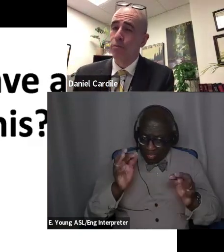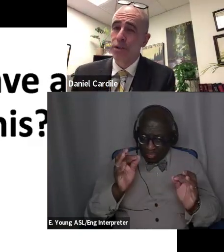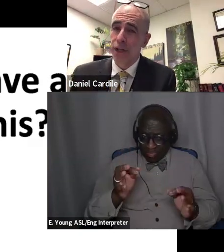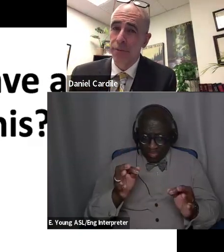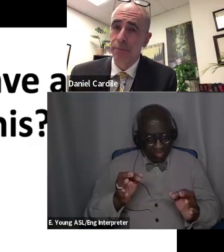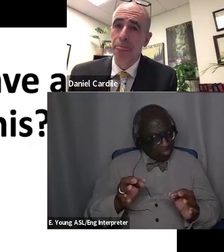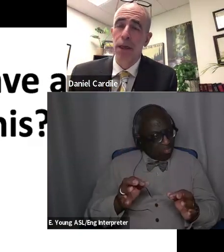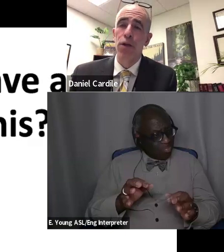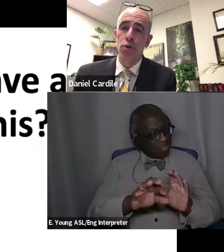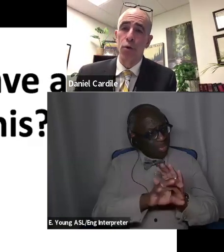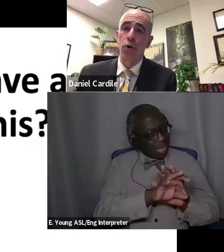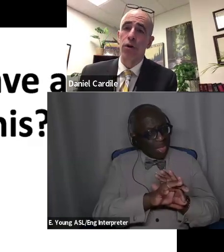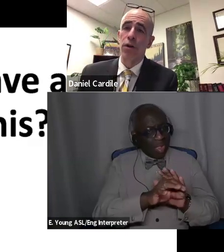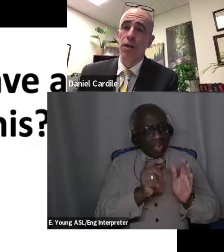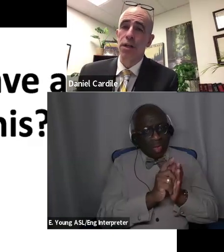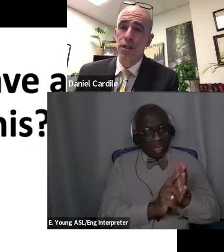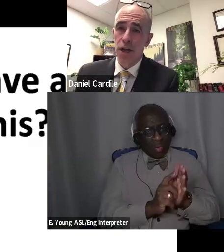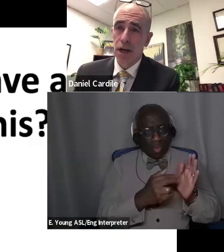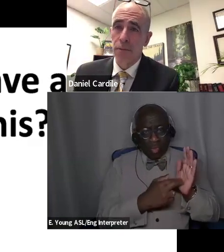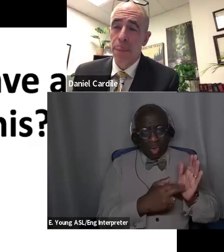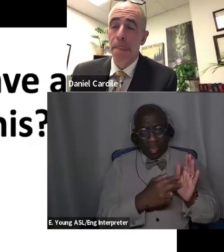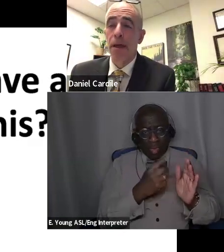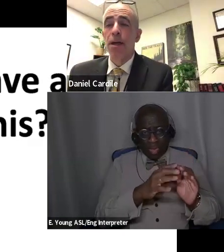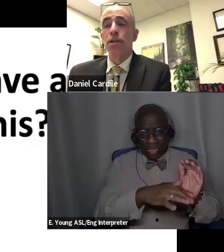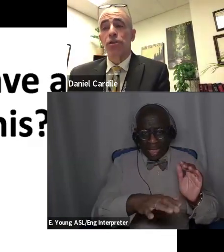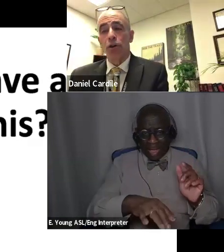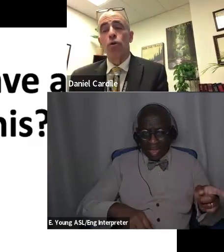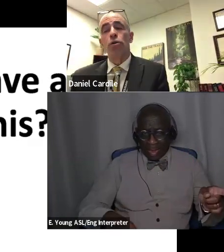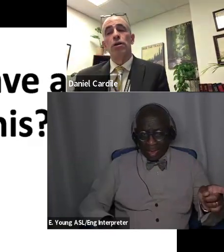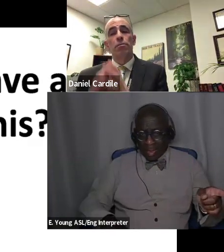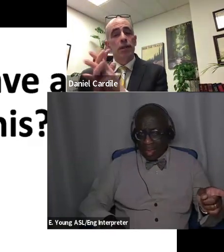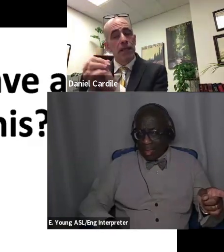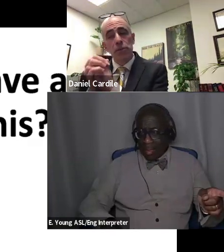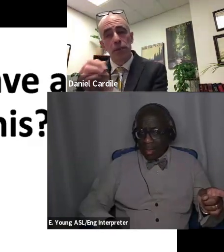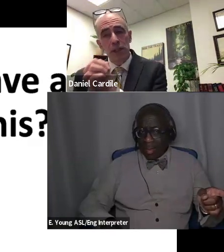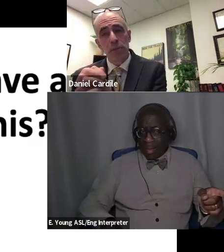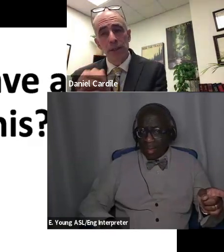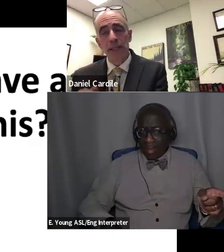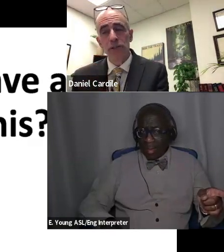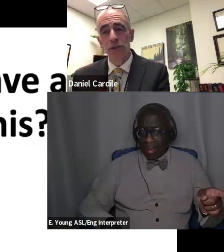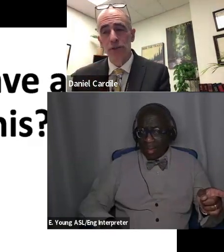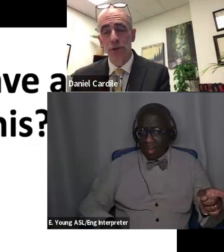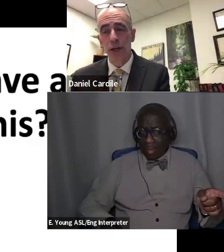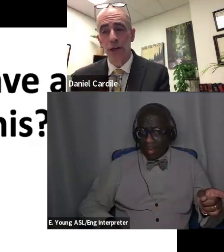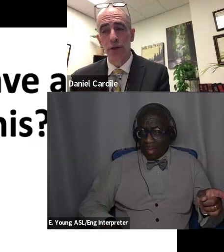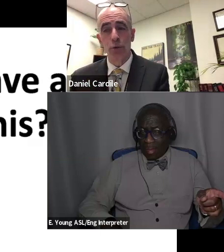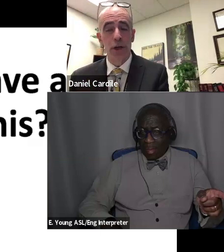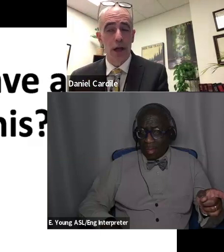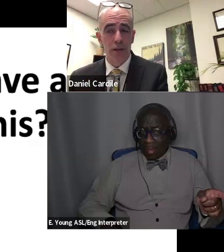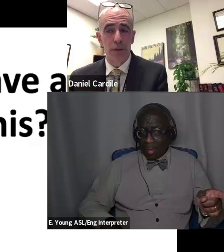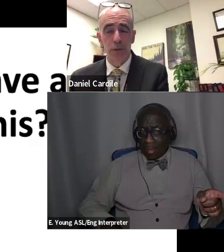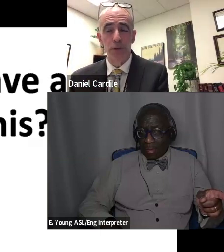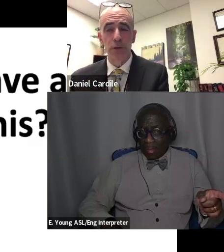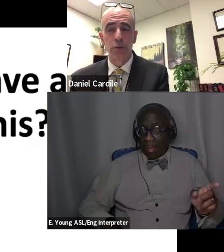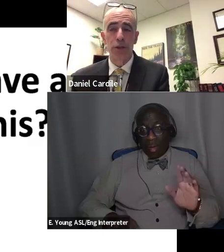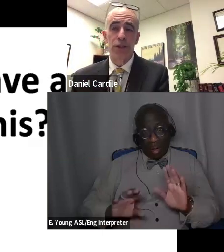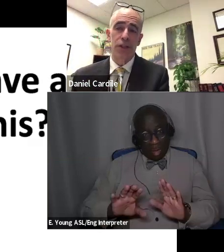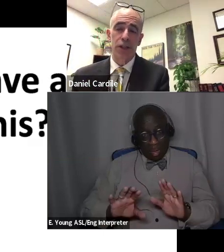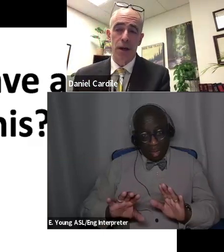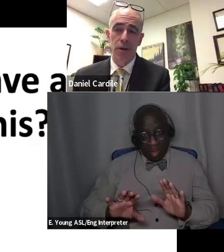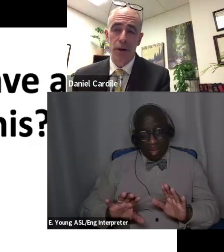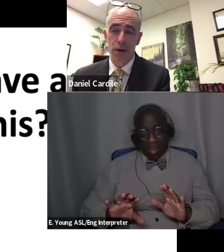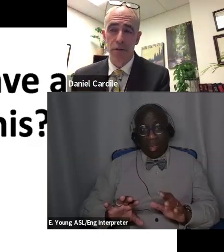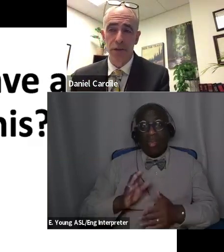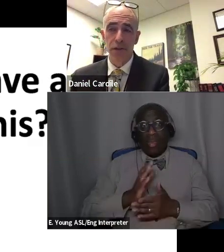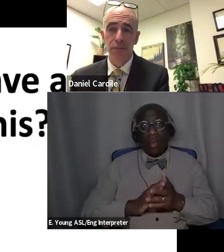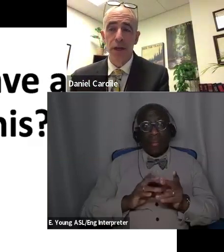to represent your child. So please, please, please do not do what a lot of people do, which is